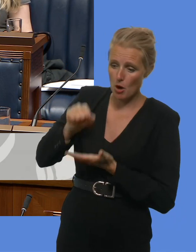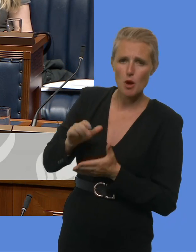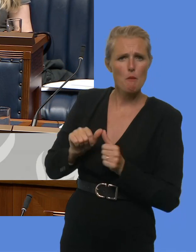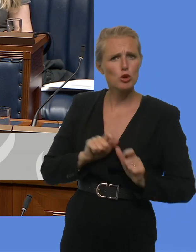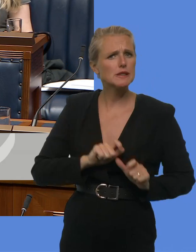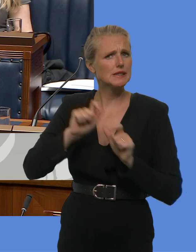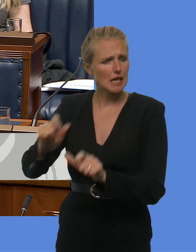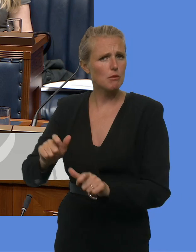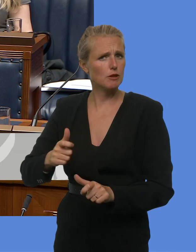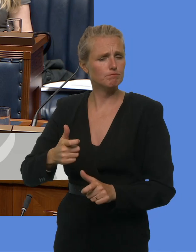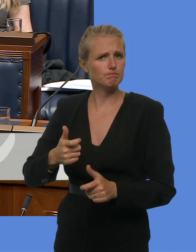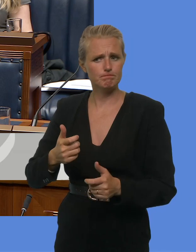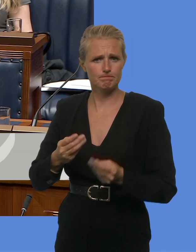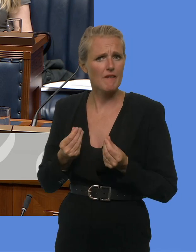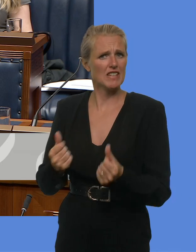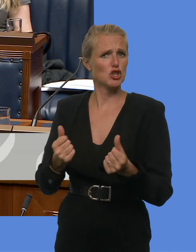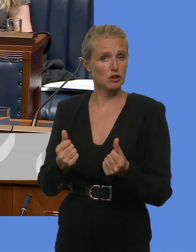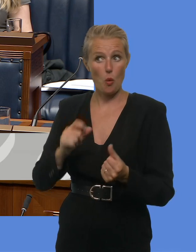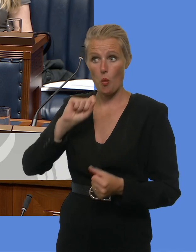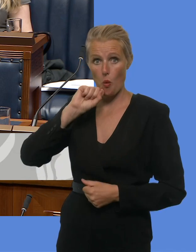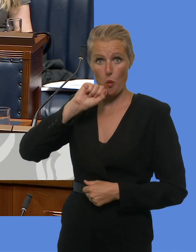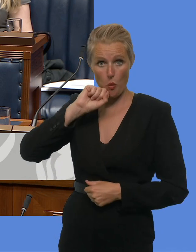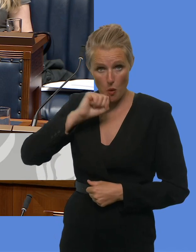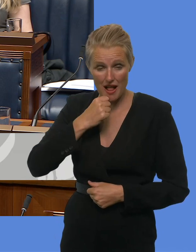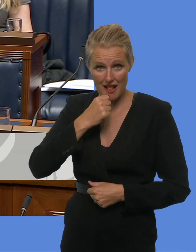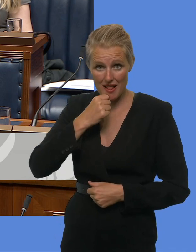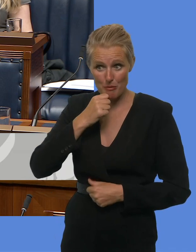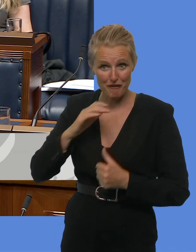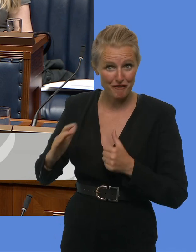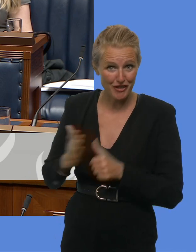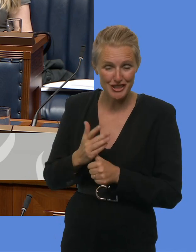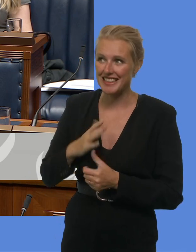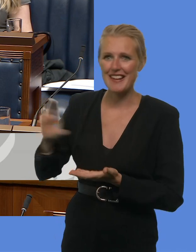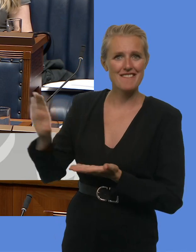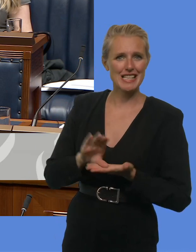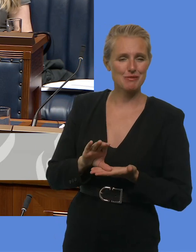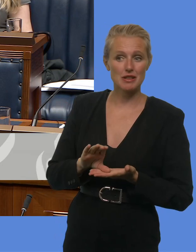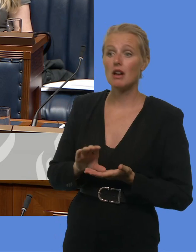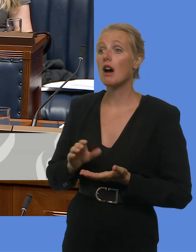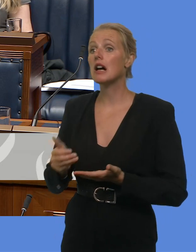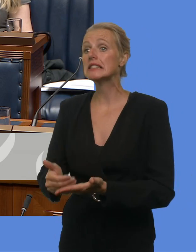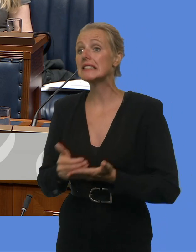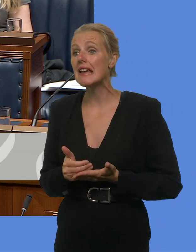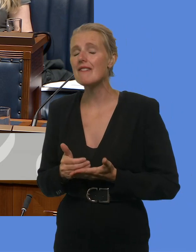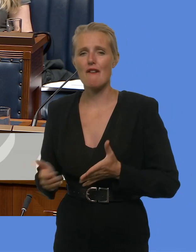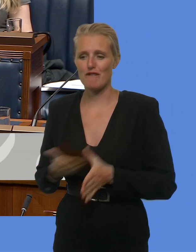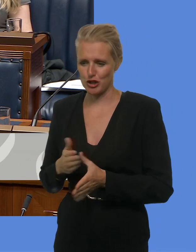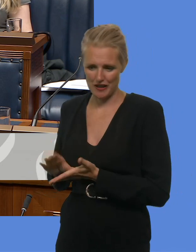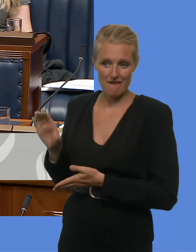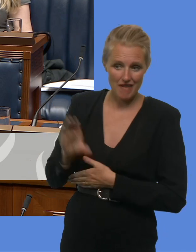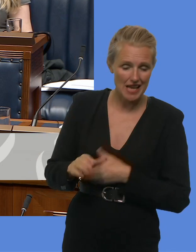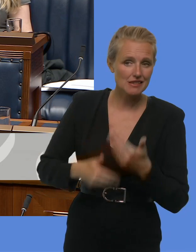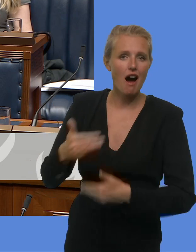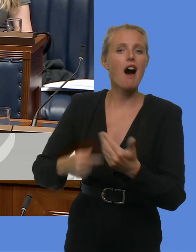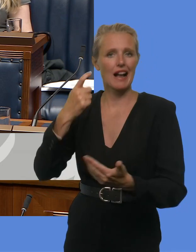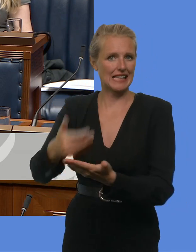sustainable and efficient. We will do that, but that requires investment. You have to invest to save, and that is incredibly difficult to do when the